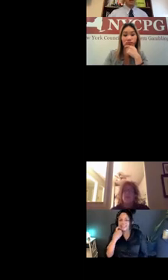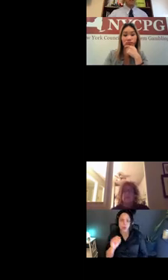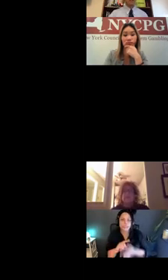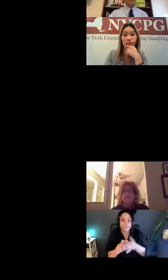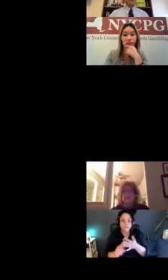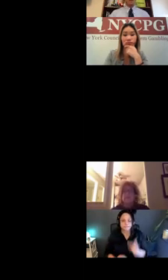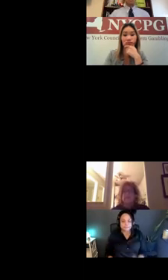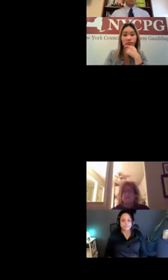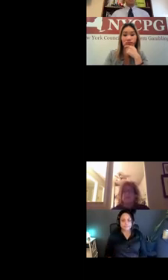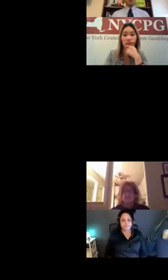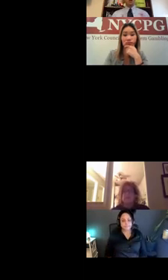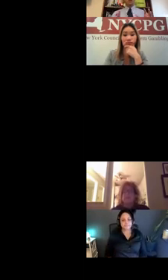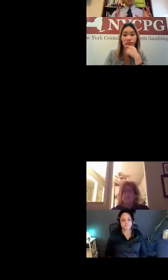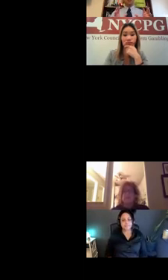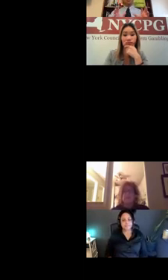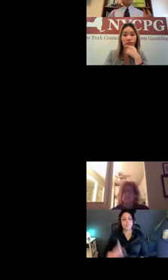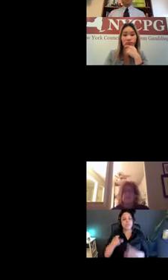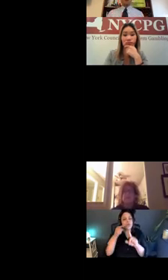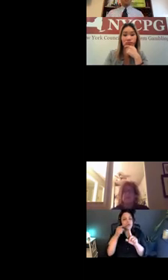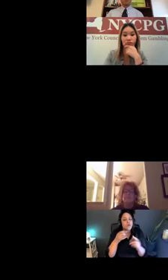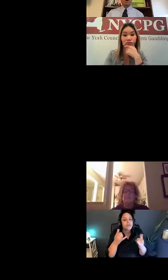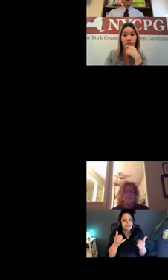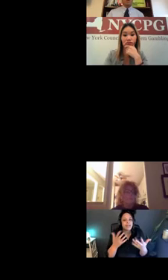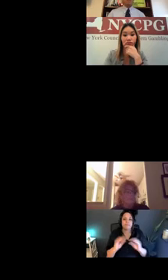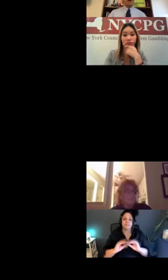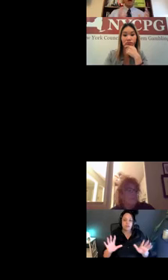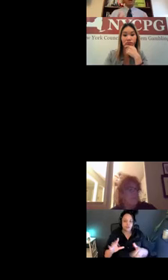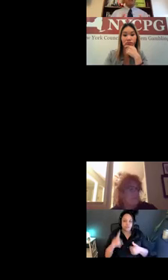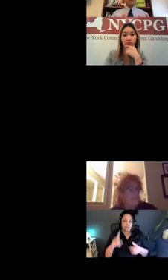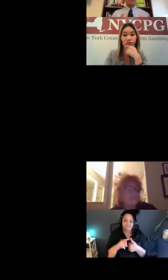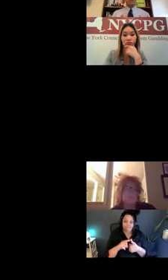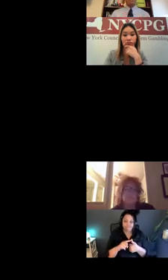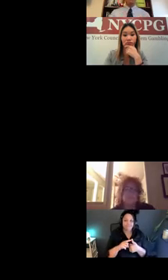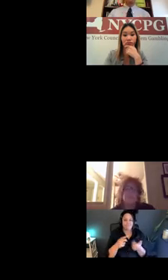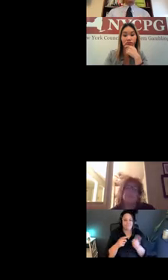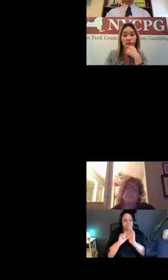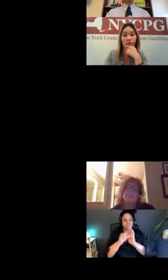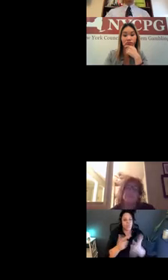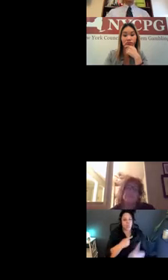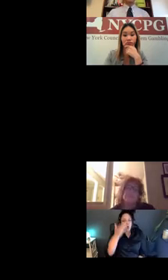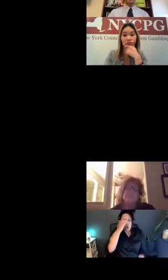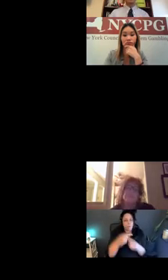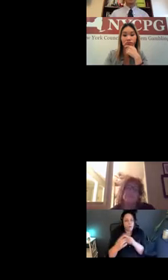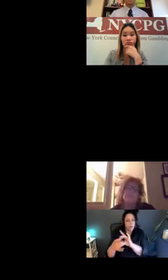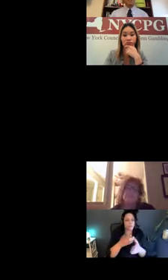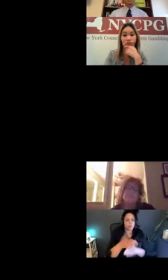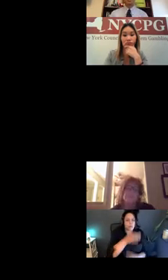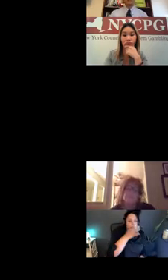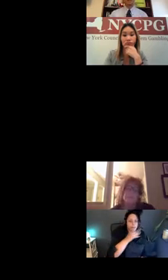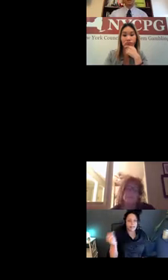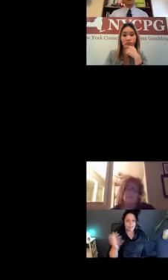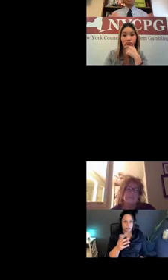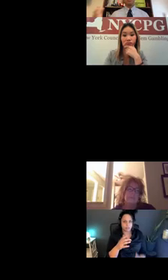that. Goals here today are clear. Number one, I wanted to highlight what do we know about that relationship between cannabis and